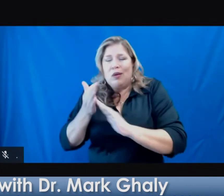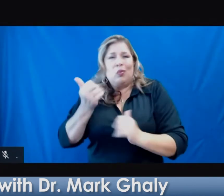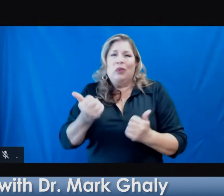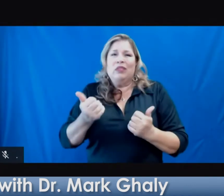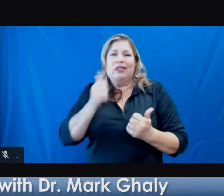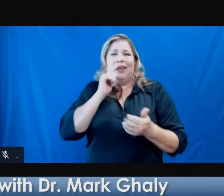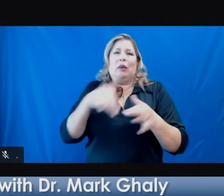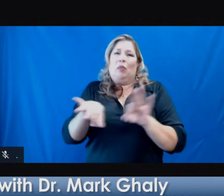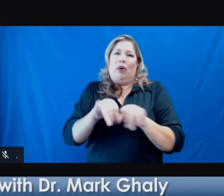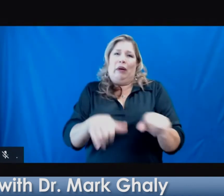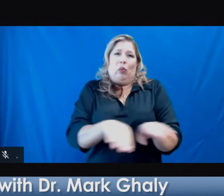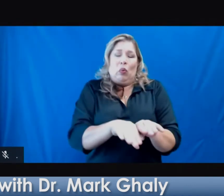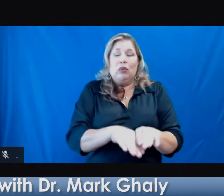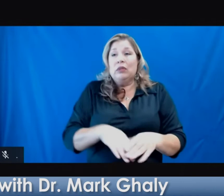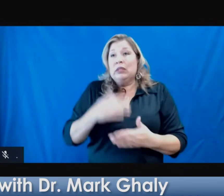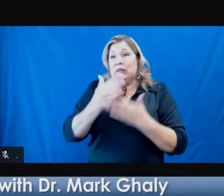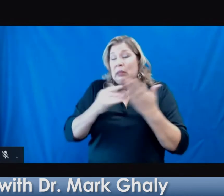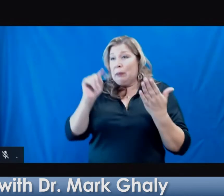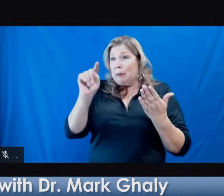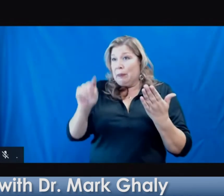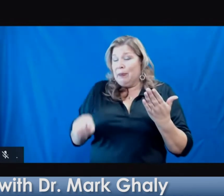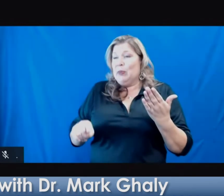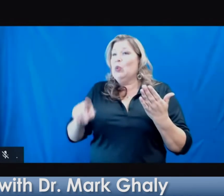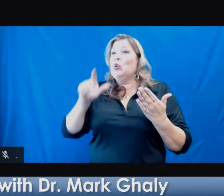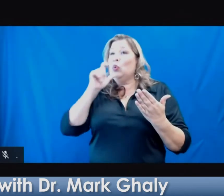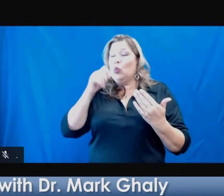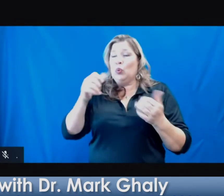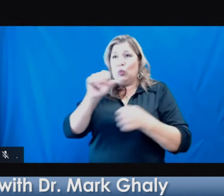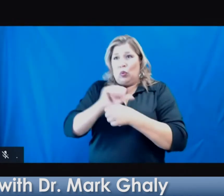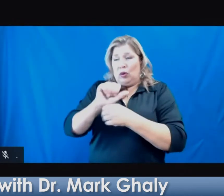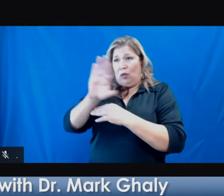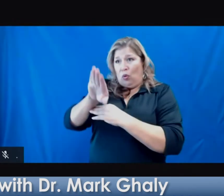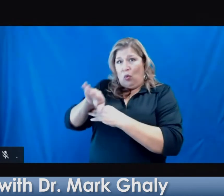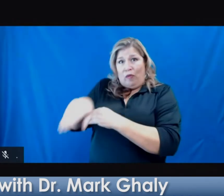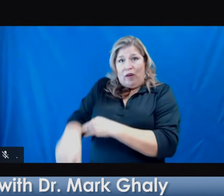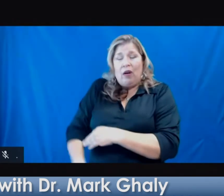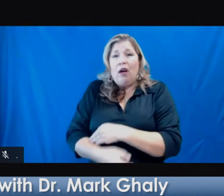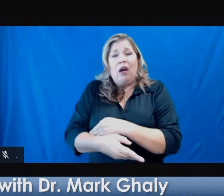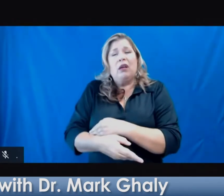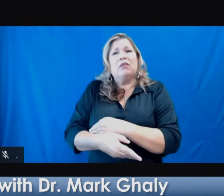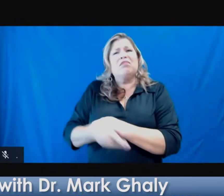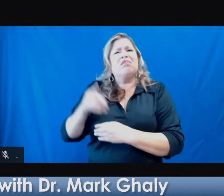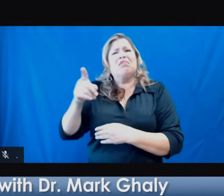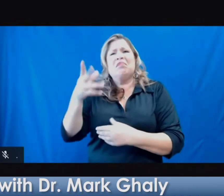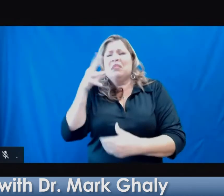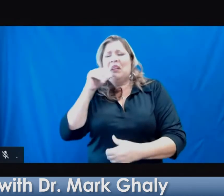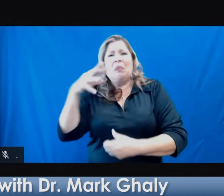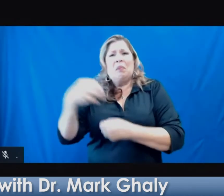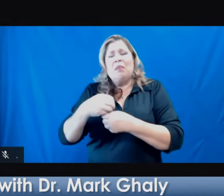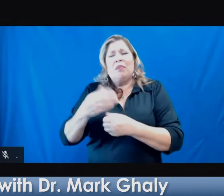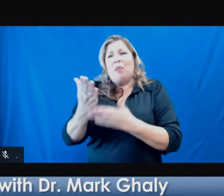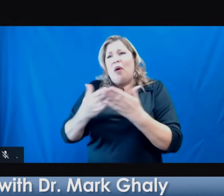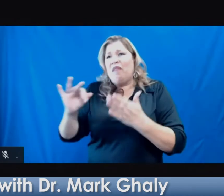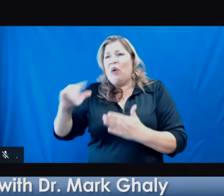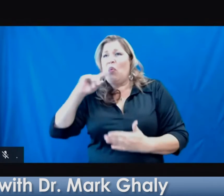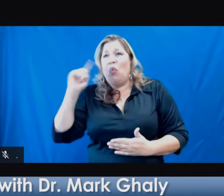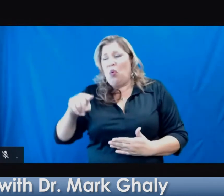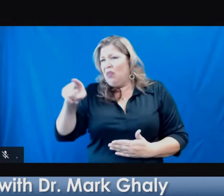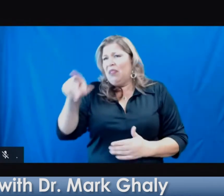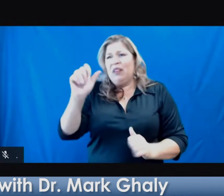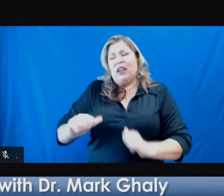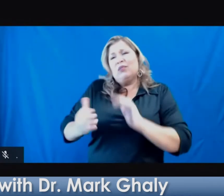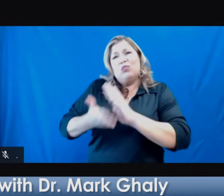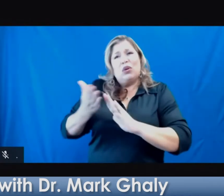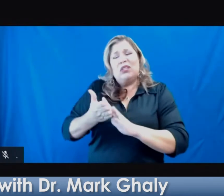they have overnight shifts, because they're not part of this order, they can operate. People should be able